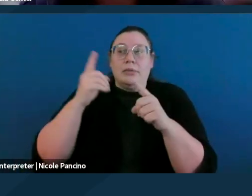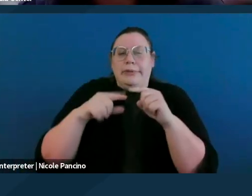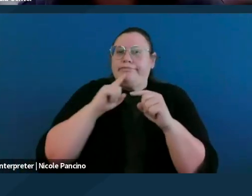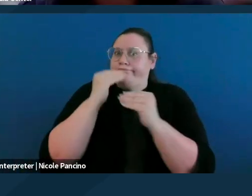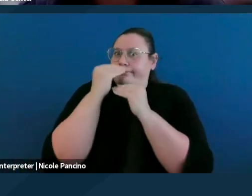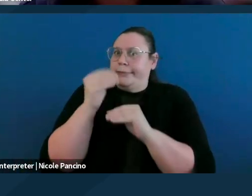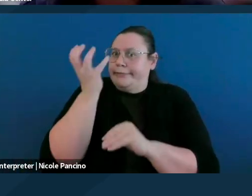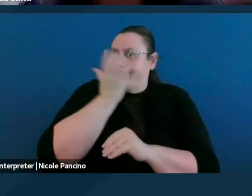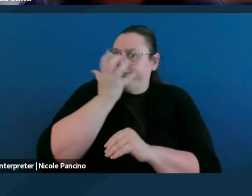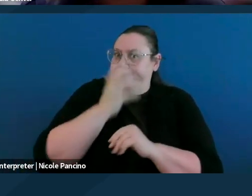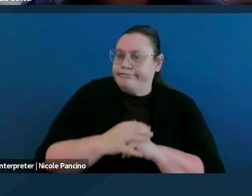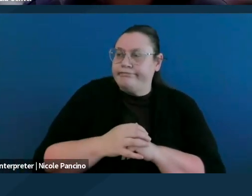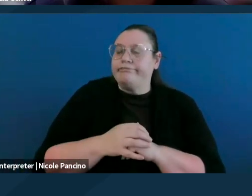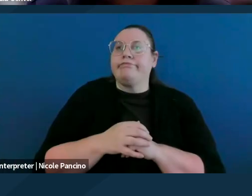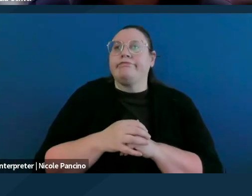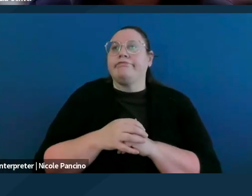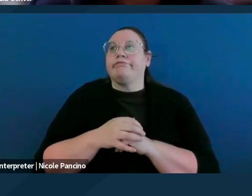limited. Um,